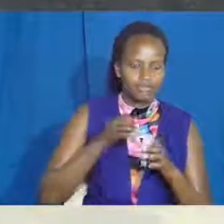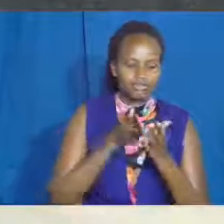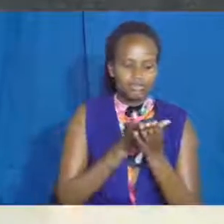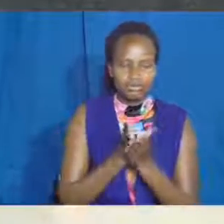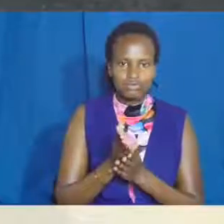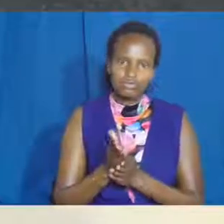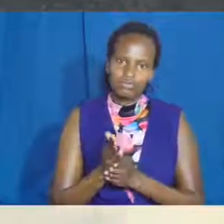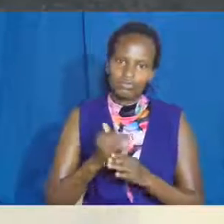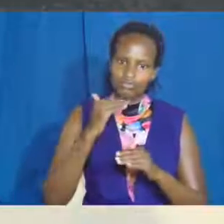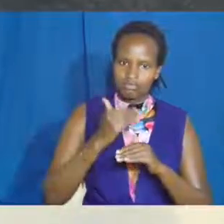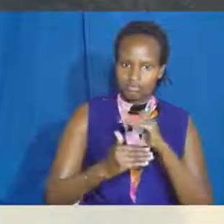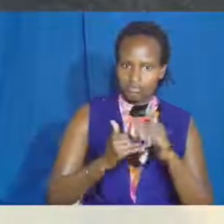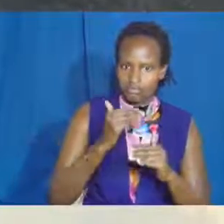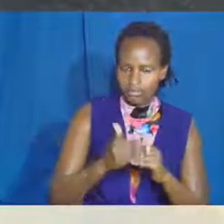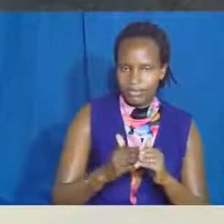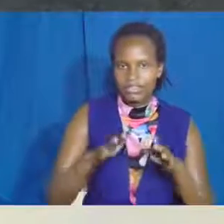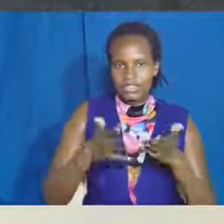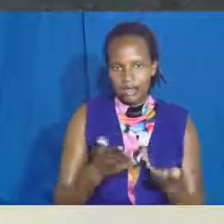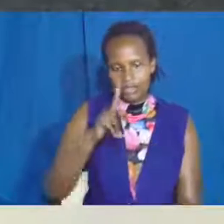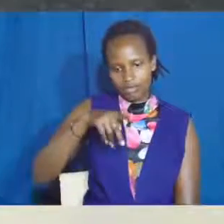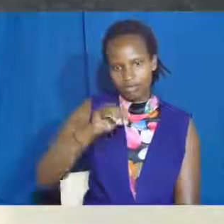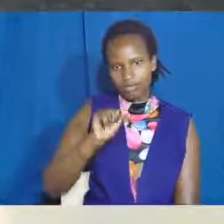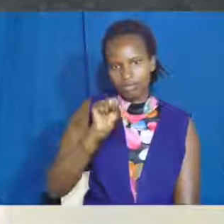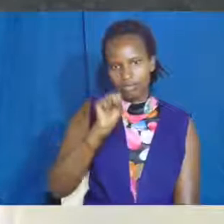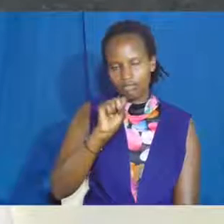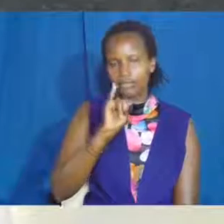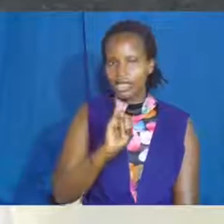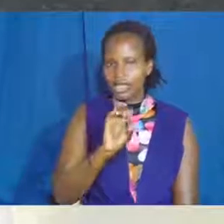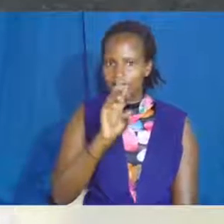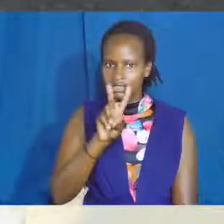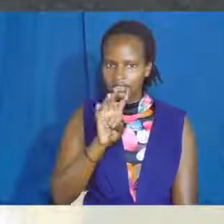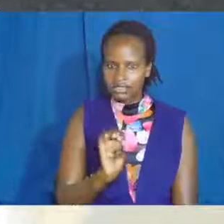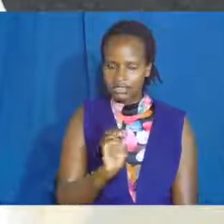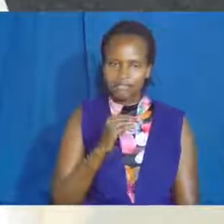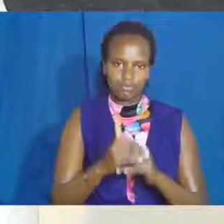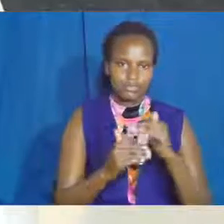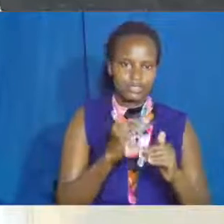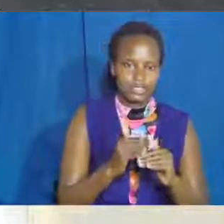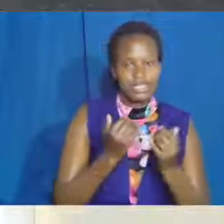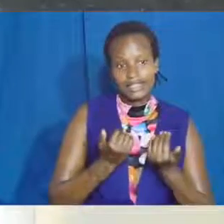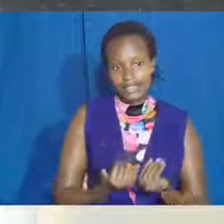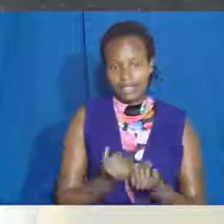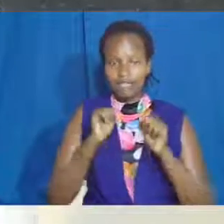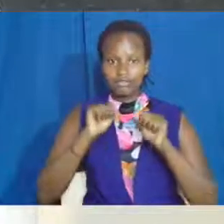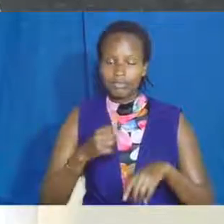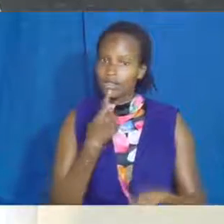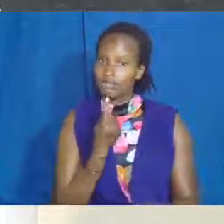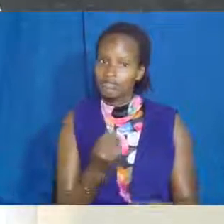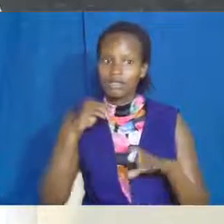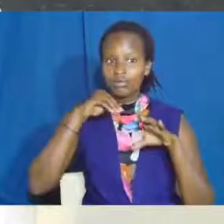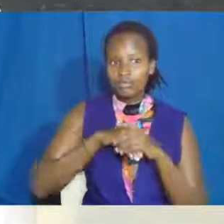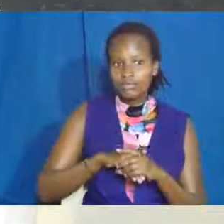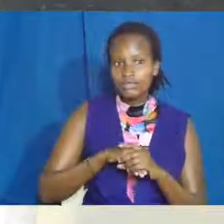by active processes. So I am going to tell you that we can say in viral substances, some of